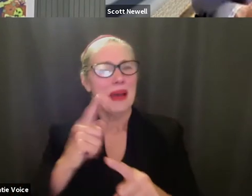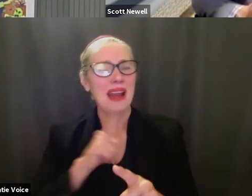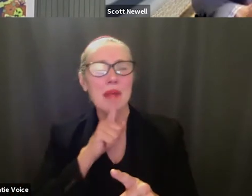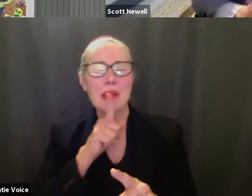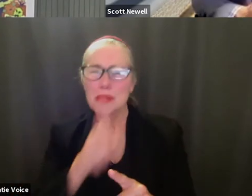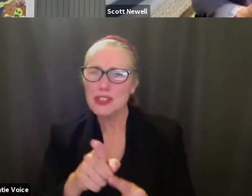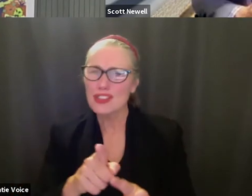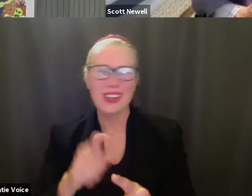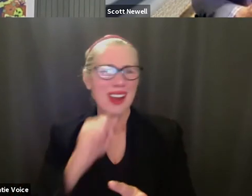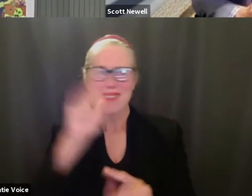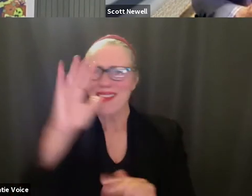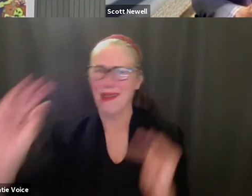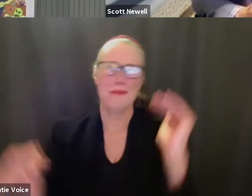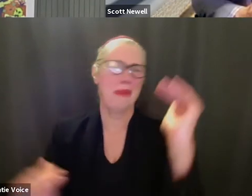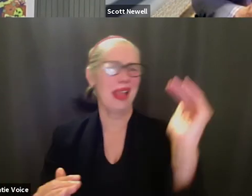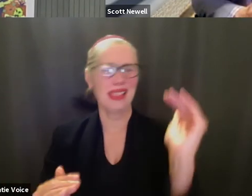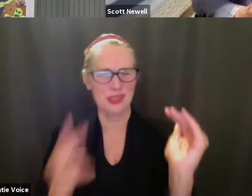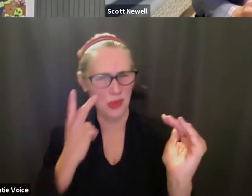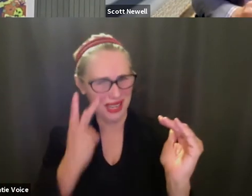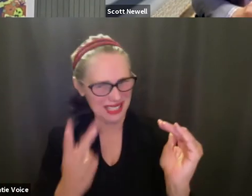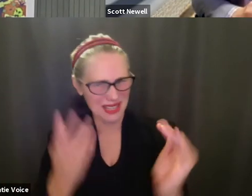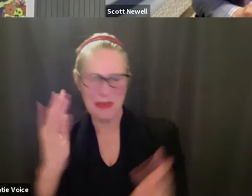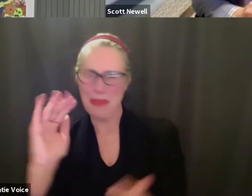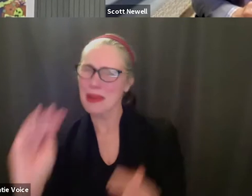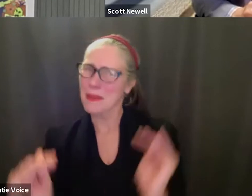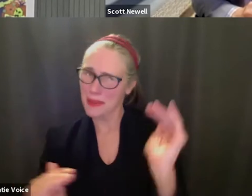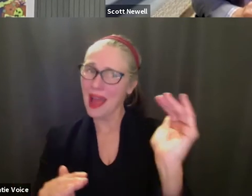of of what we're looking at